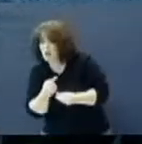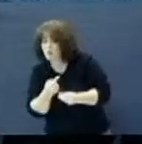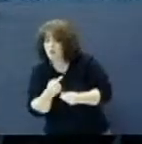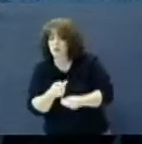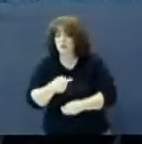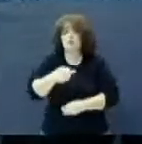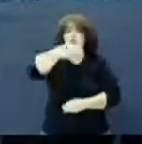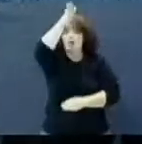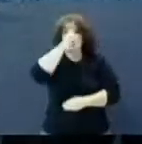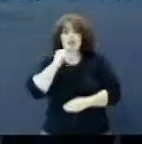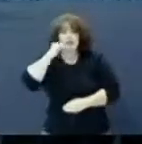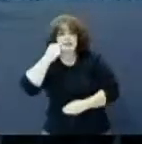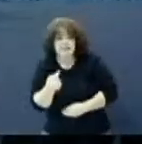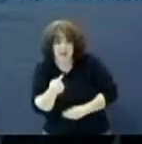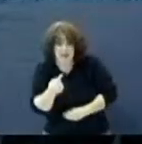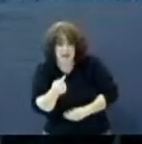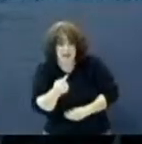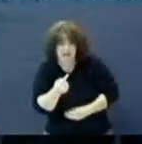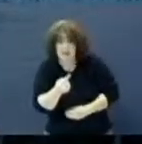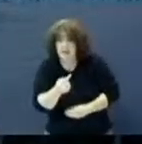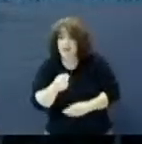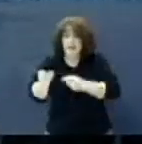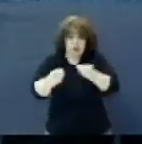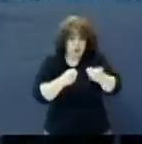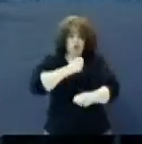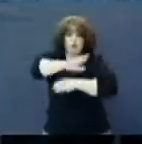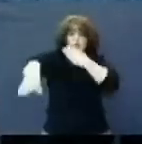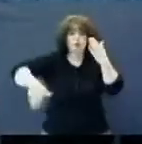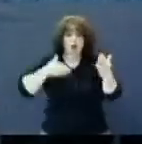on the circle of the world. He is over it all.